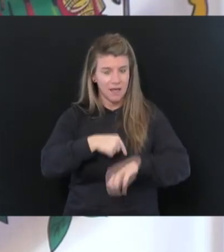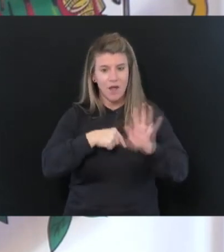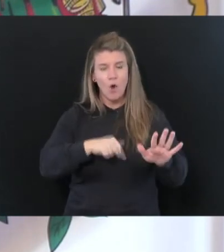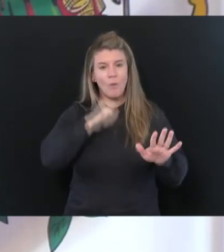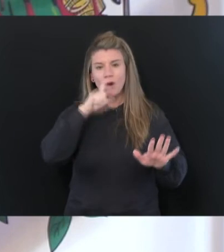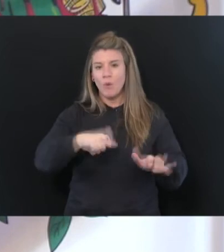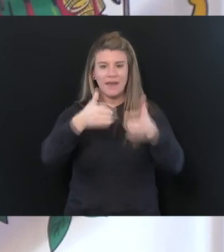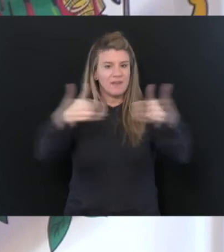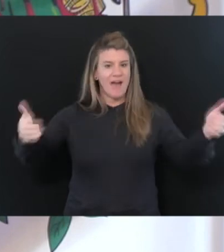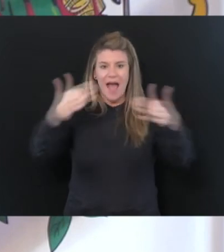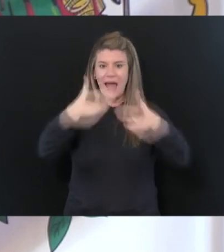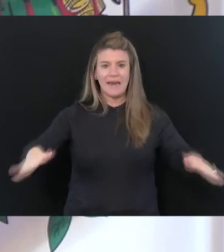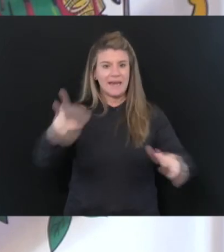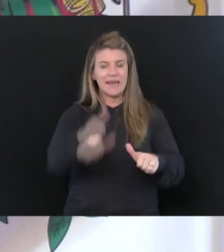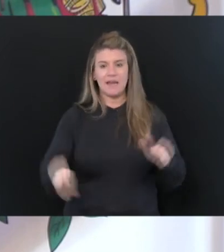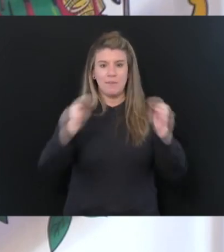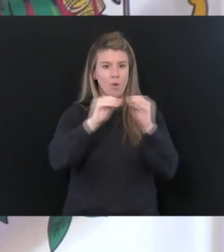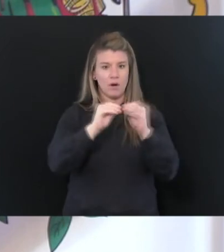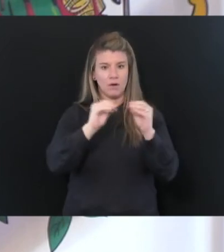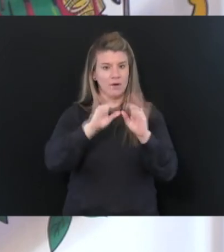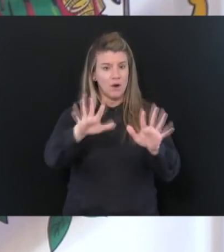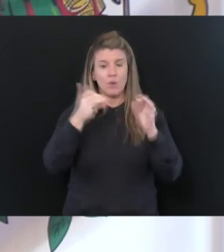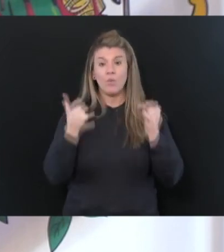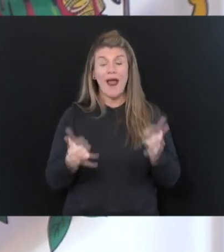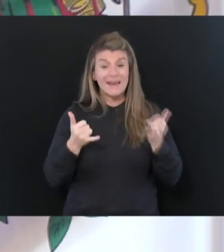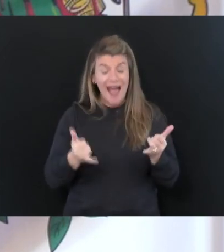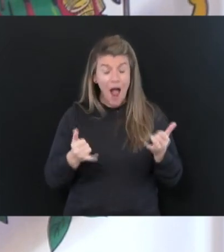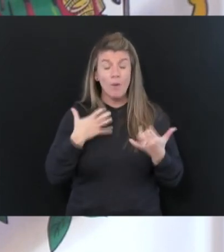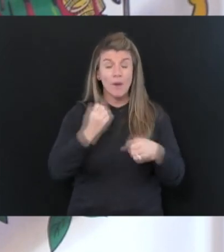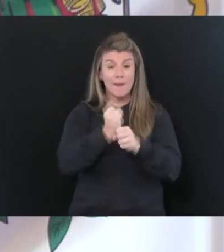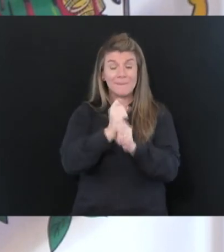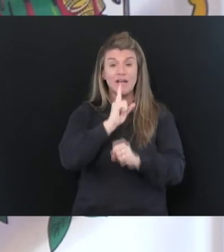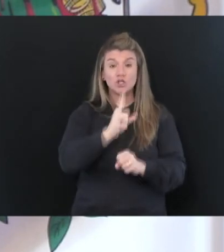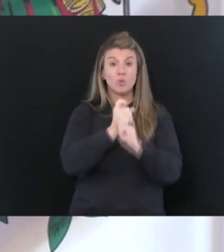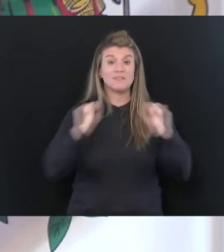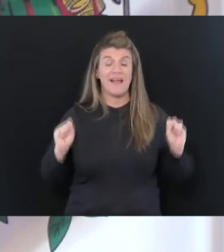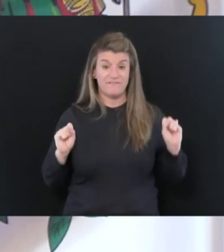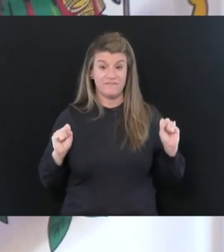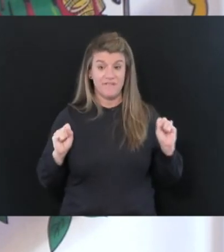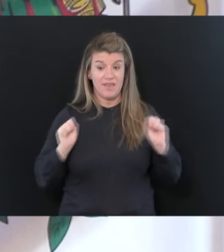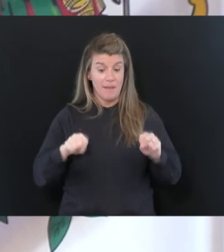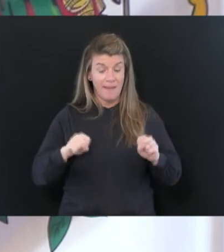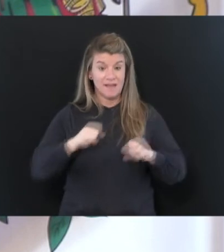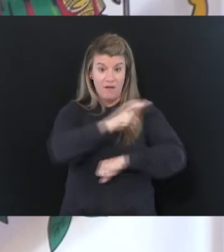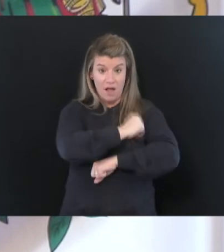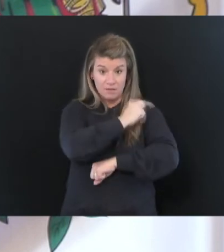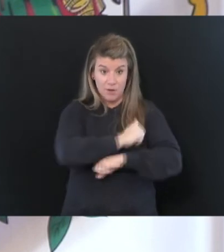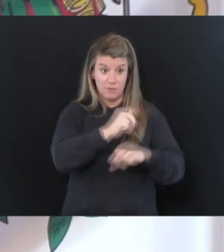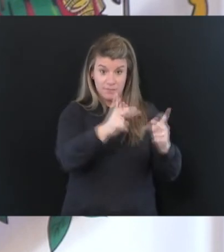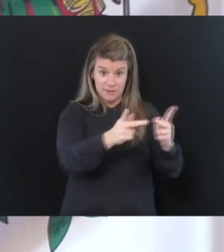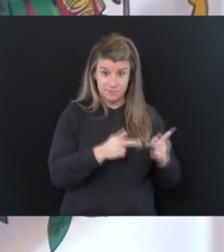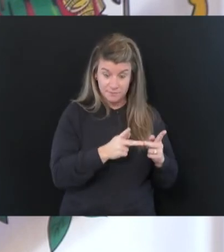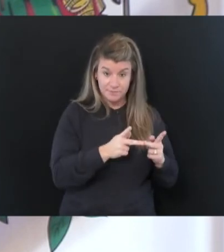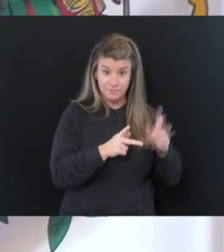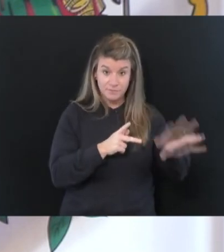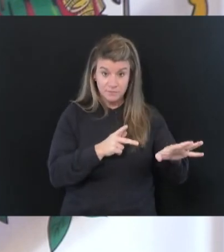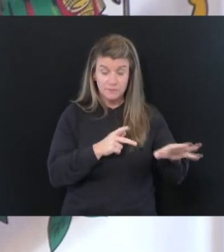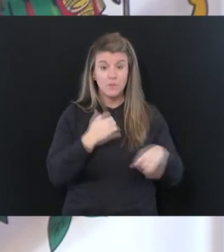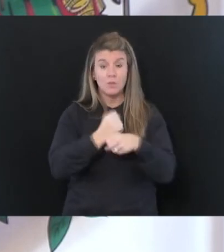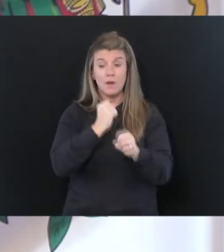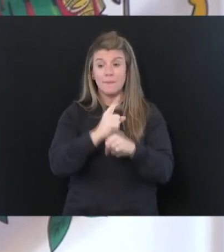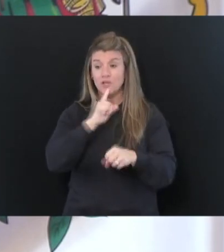think, right now, from the standpoint of making sure we're safe on the capacity of our hospitals and make sure